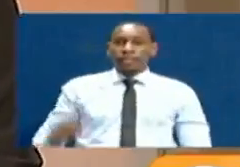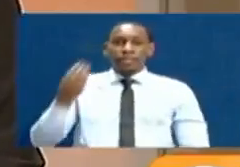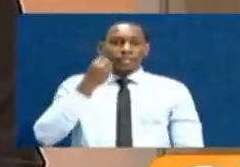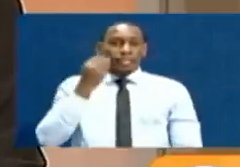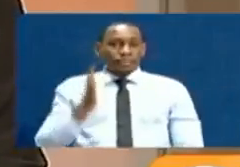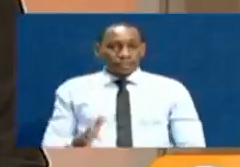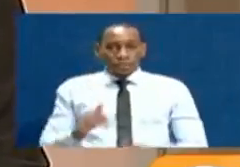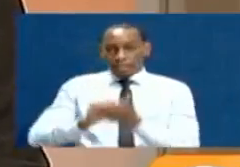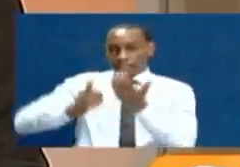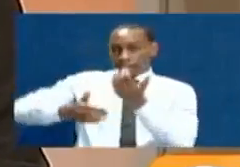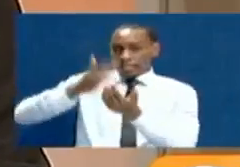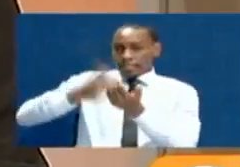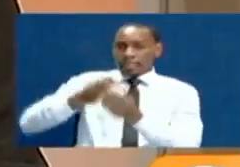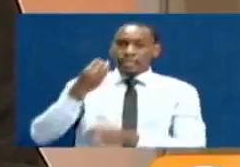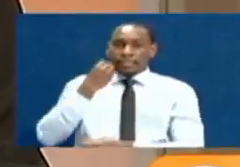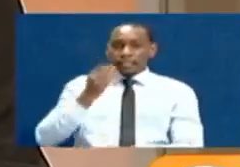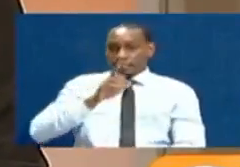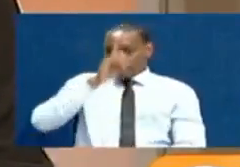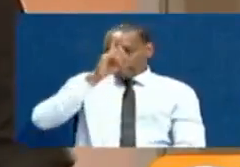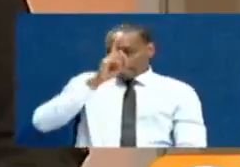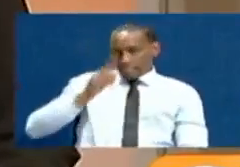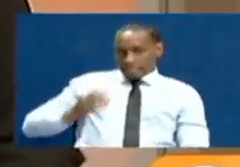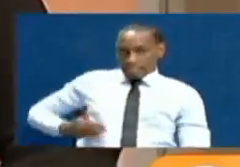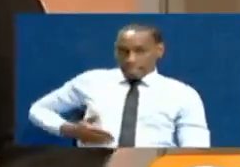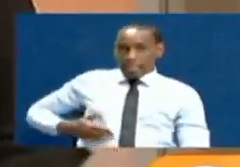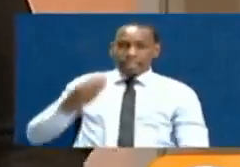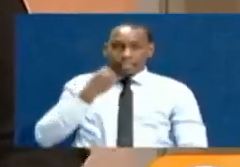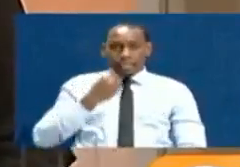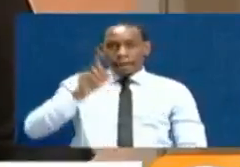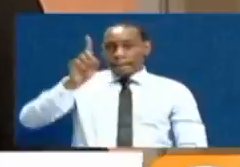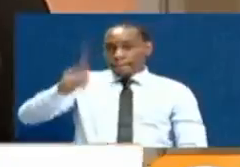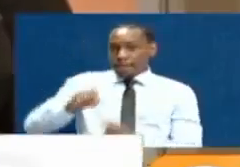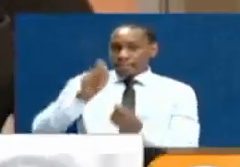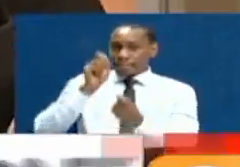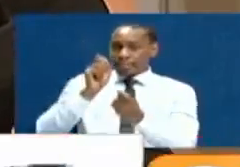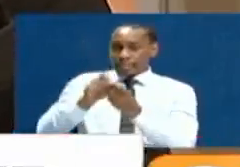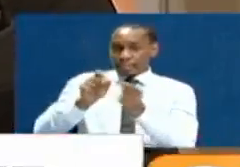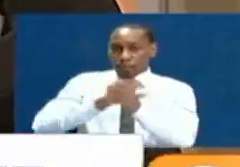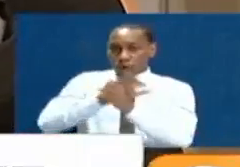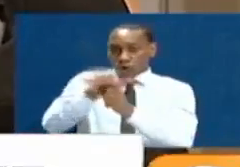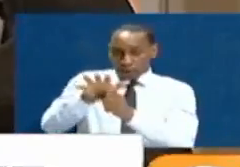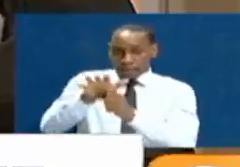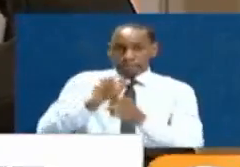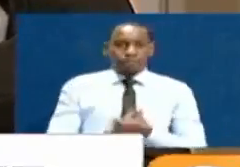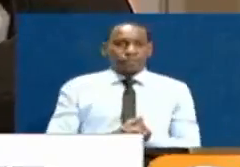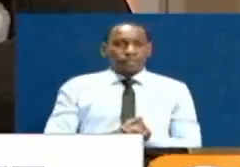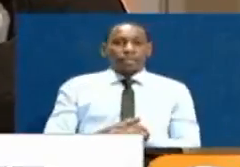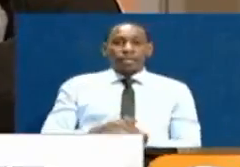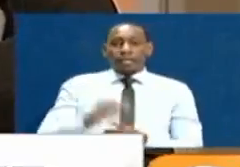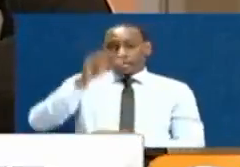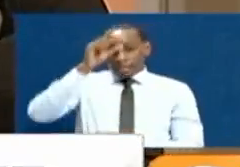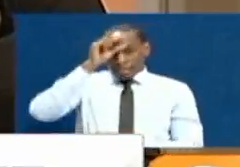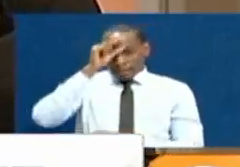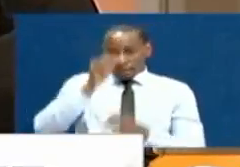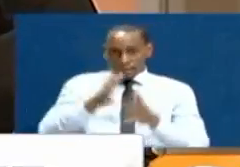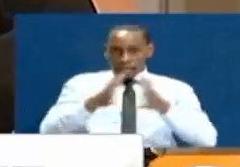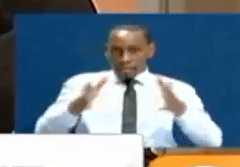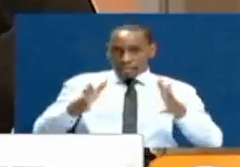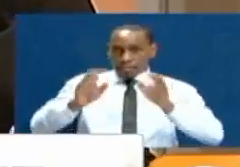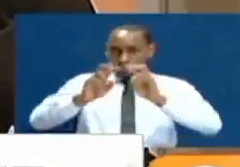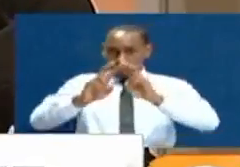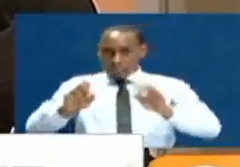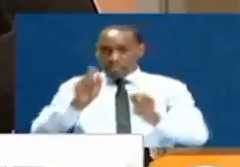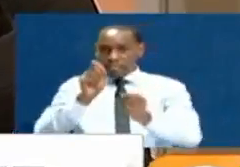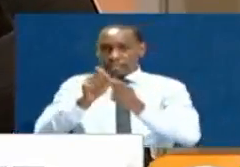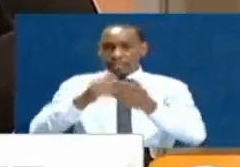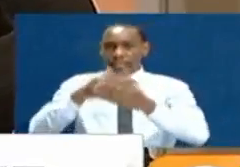Patients being treated for severe pneumonia will now undergo mandatory COVID-19 tests. The government expanded the scope of